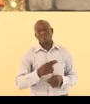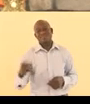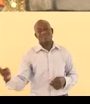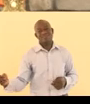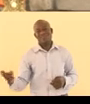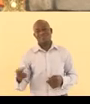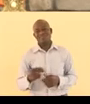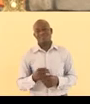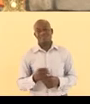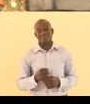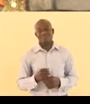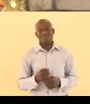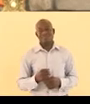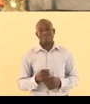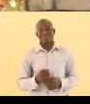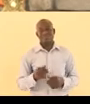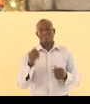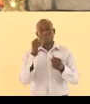to this.